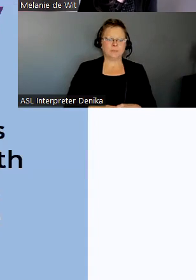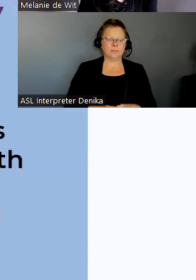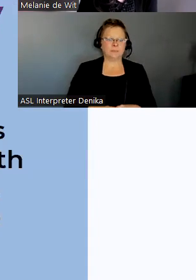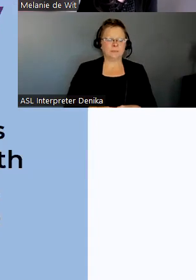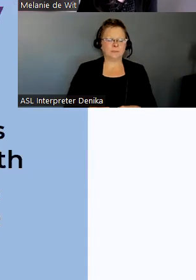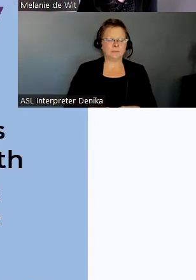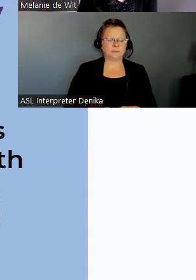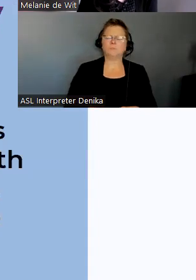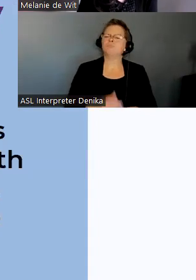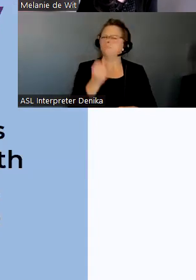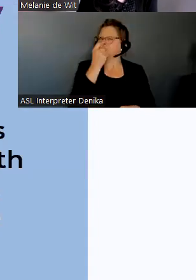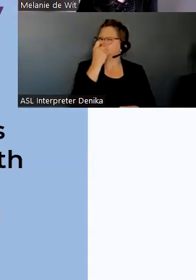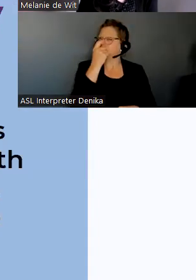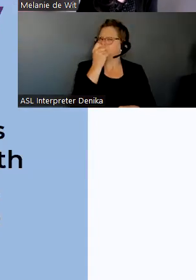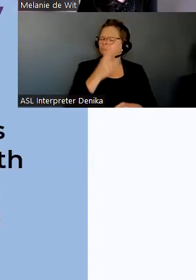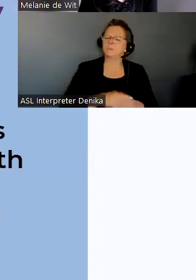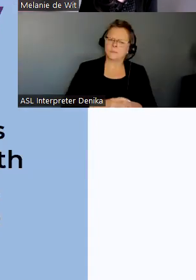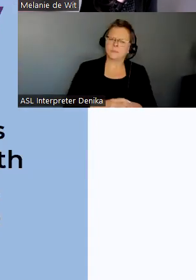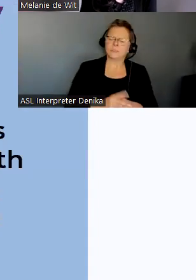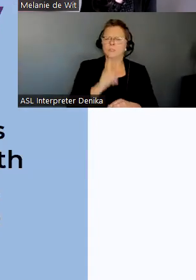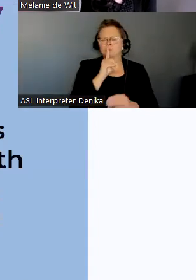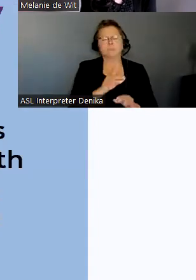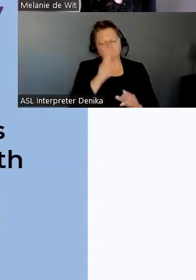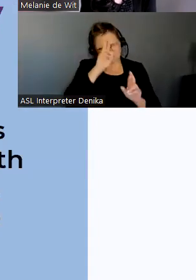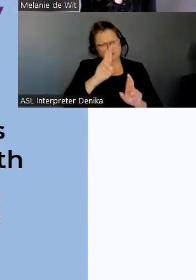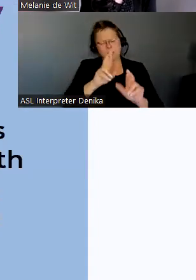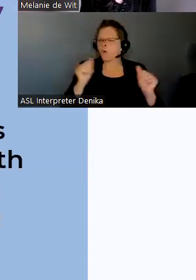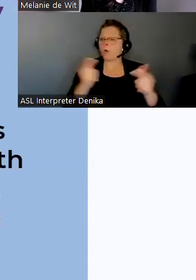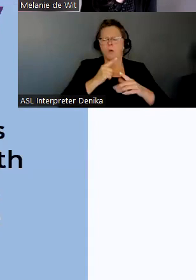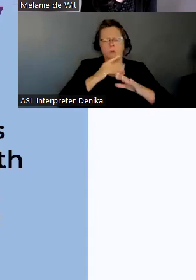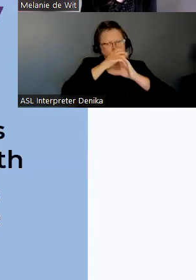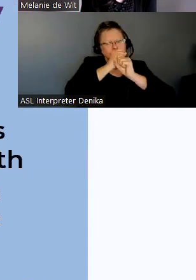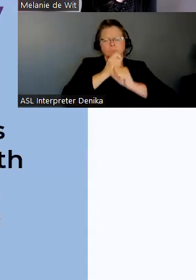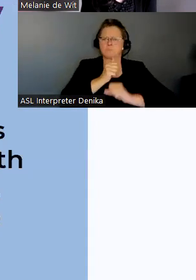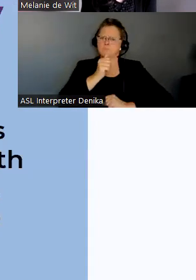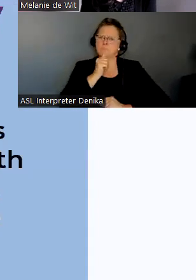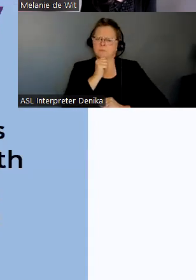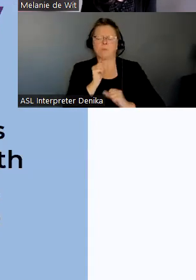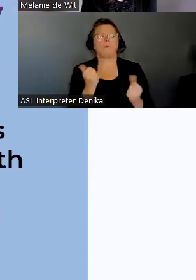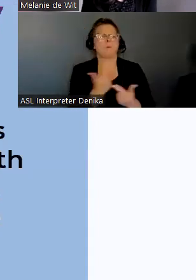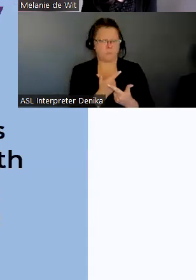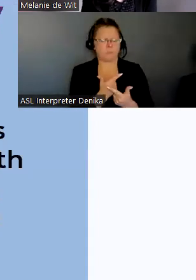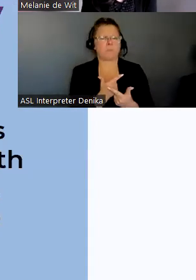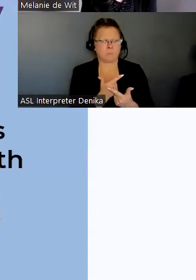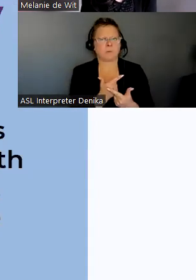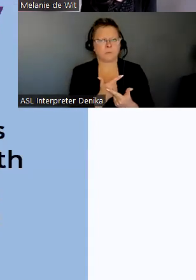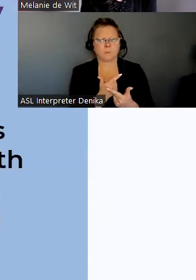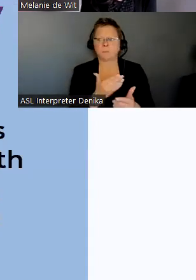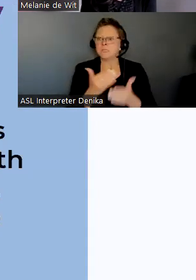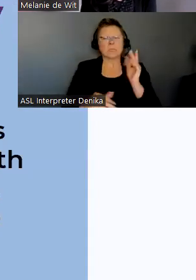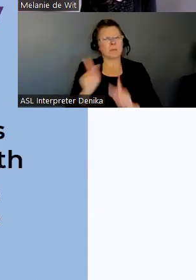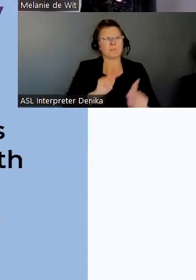Just lastly, we do respect everyone's privacy and confidentiality. We understand that some people may be